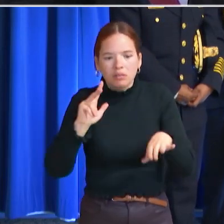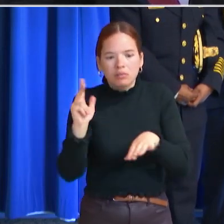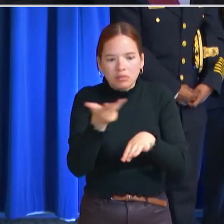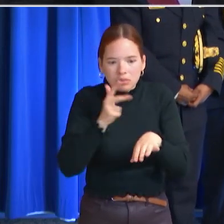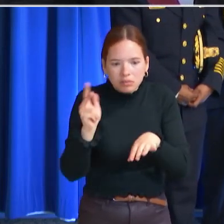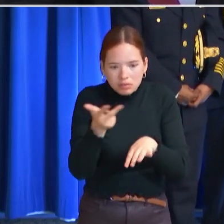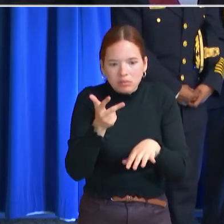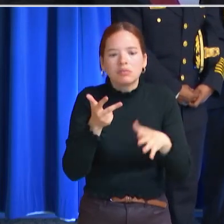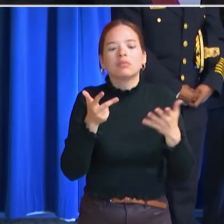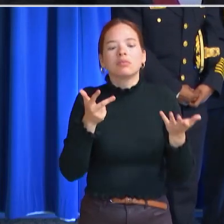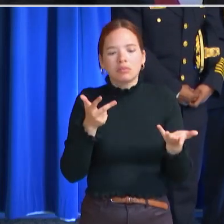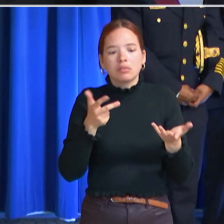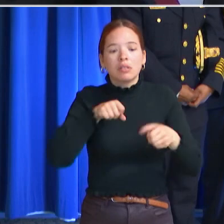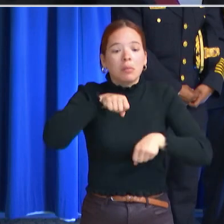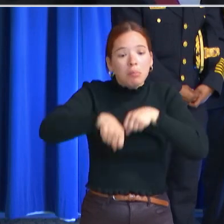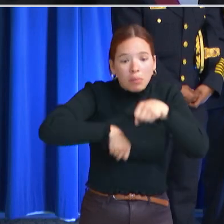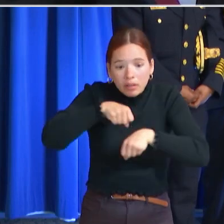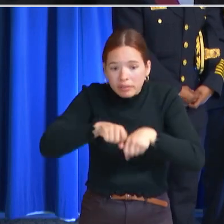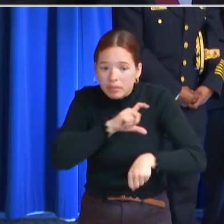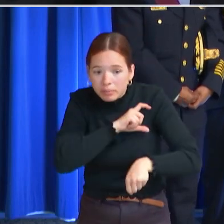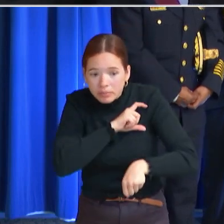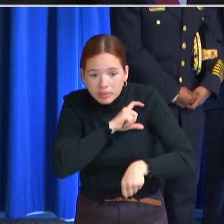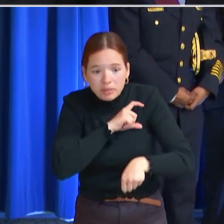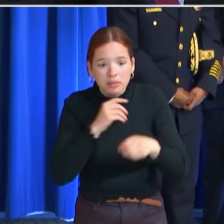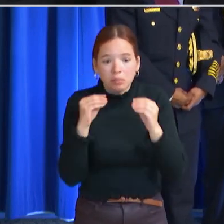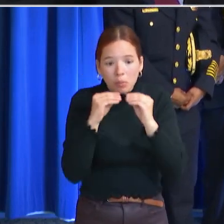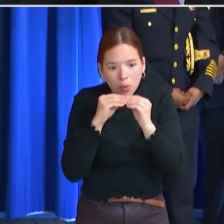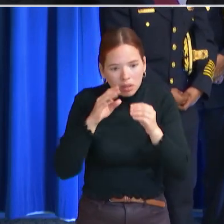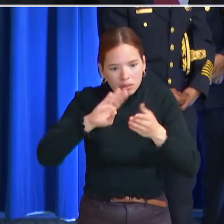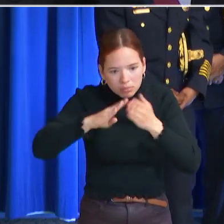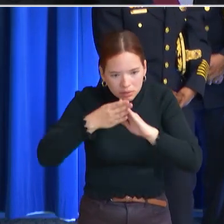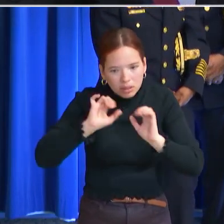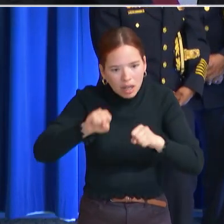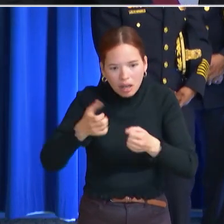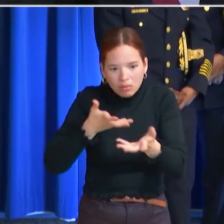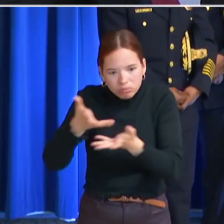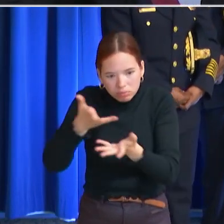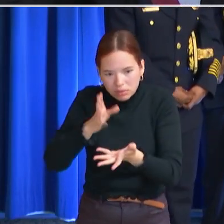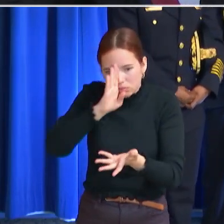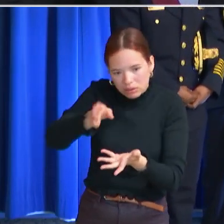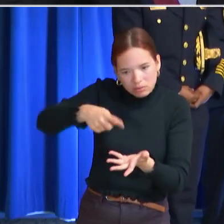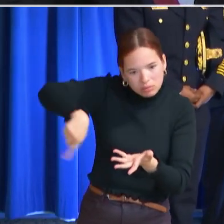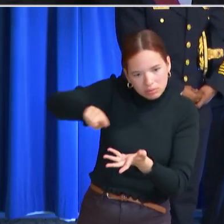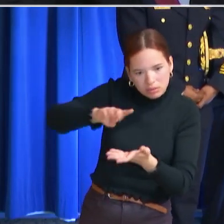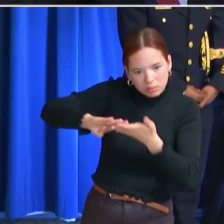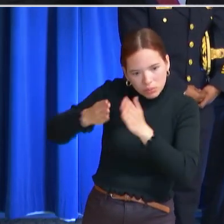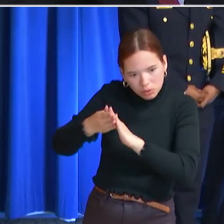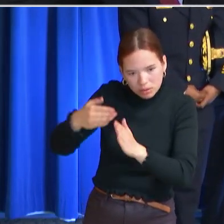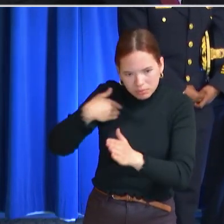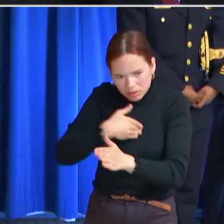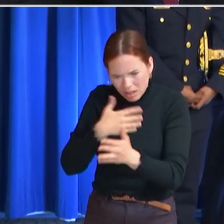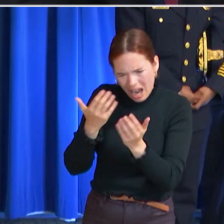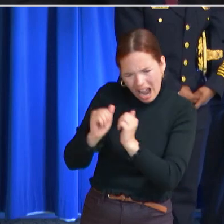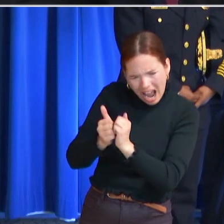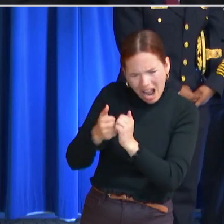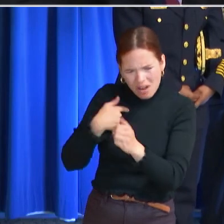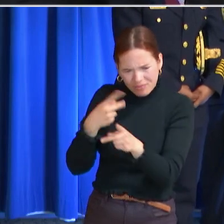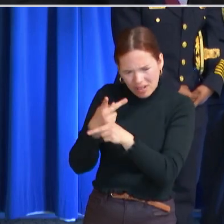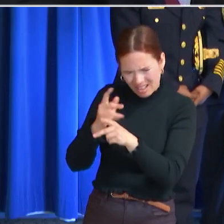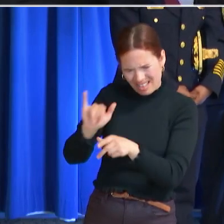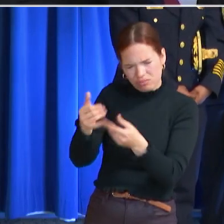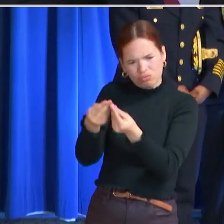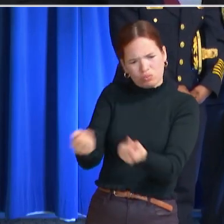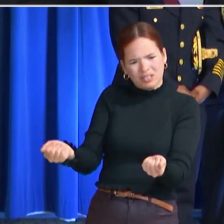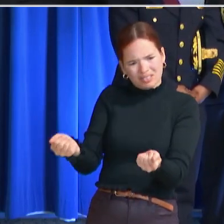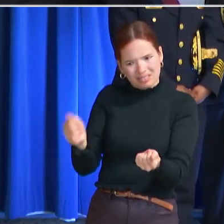bikes in communities and are directly interacting with community members and solving problems, and have made significant impacts